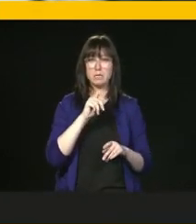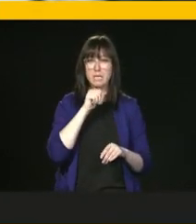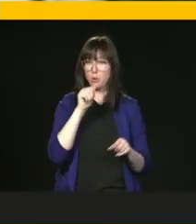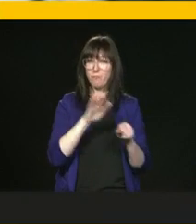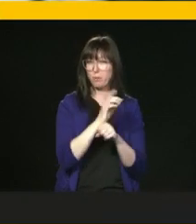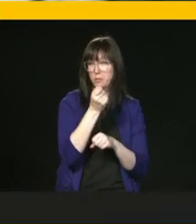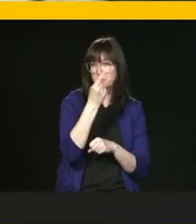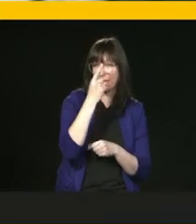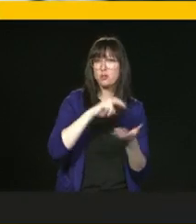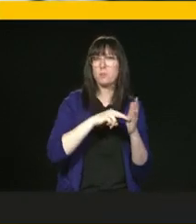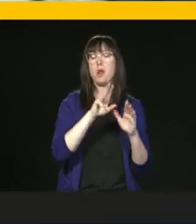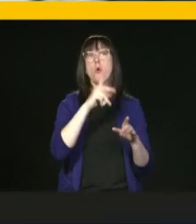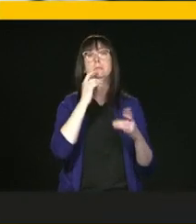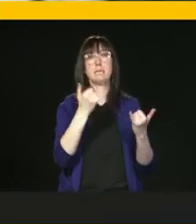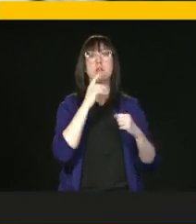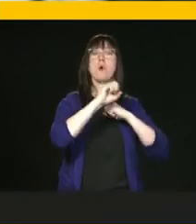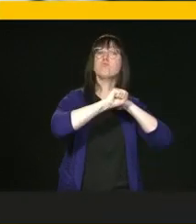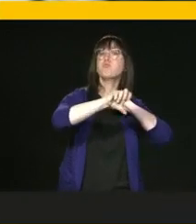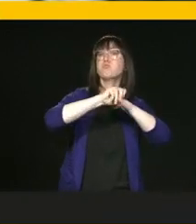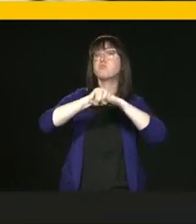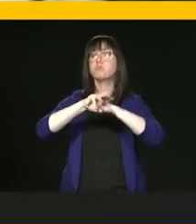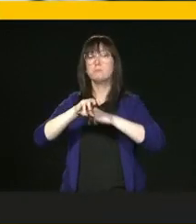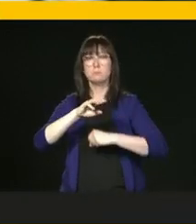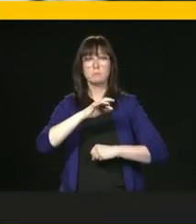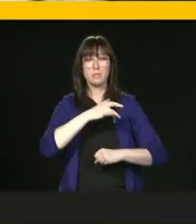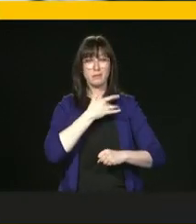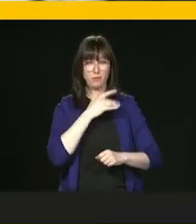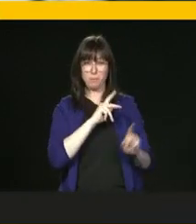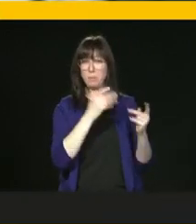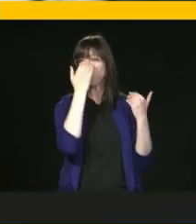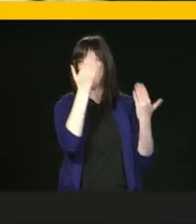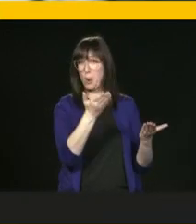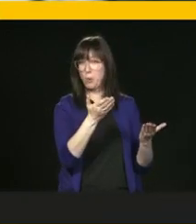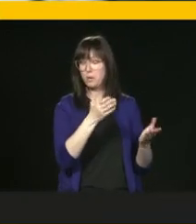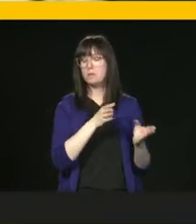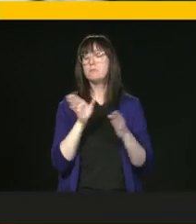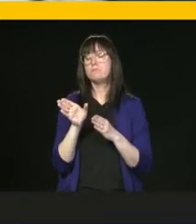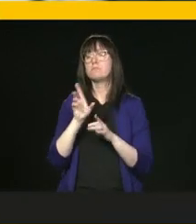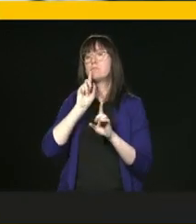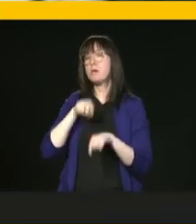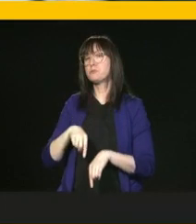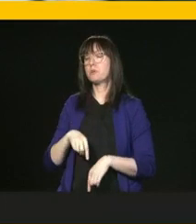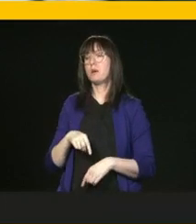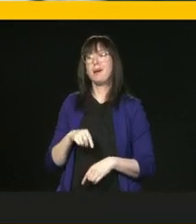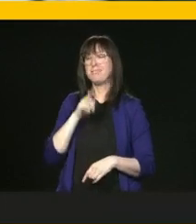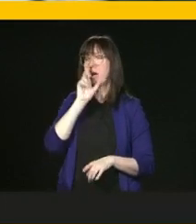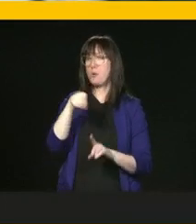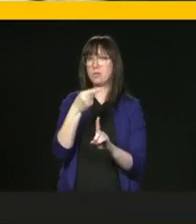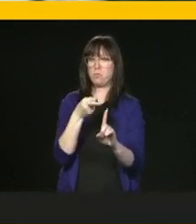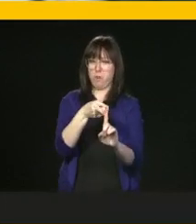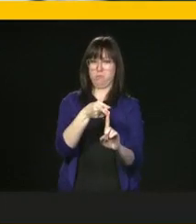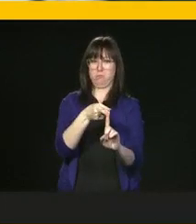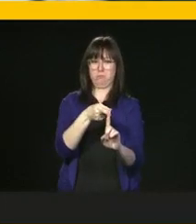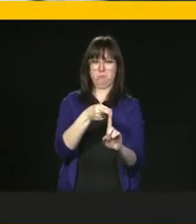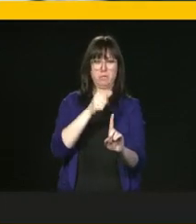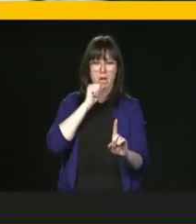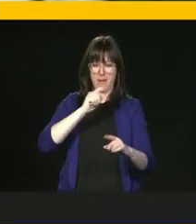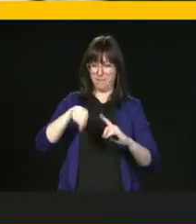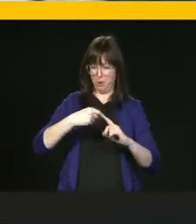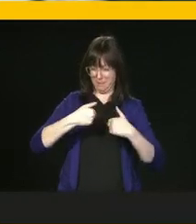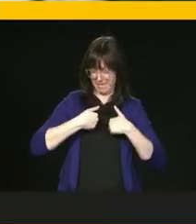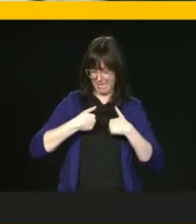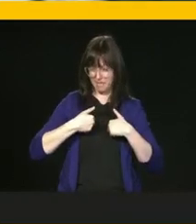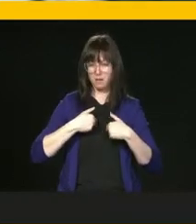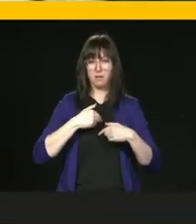you're talking a lot about messaging today. I think people need to get the message that this isn't just about them. This is about their neighbors. This is about